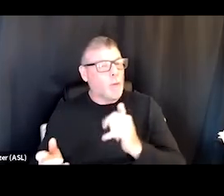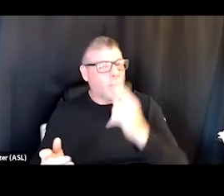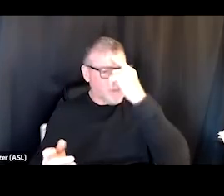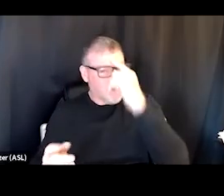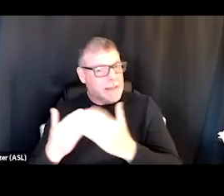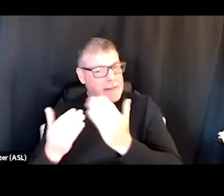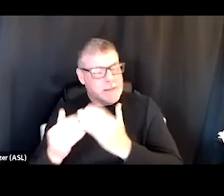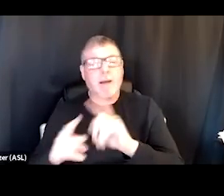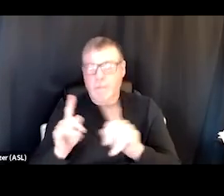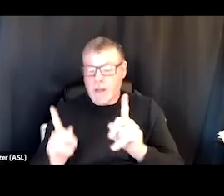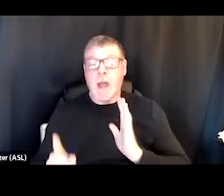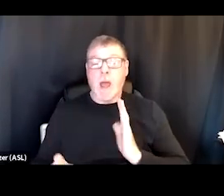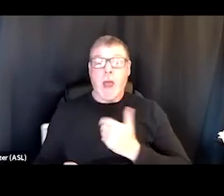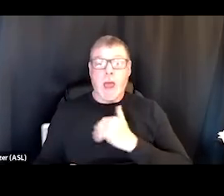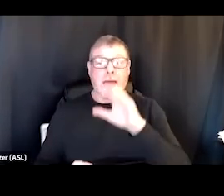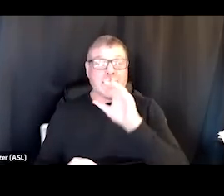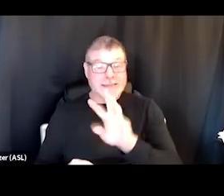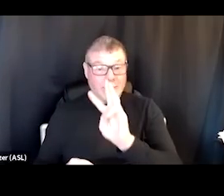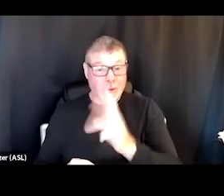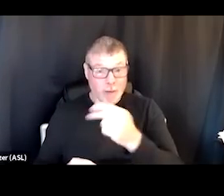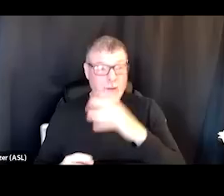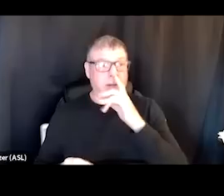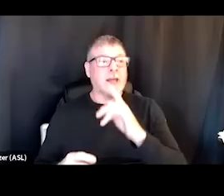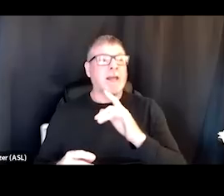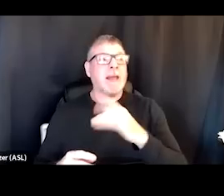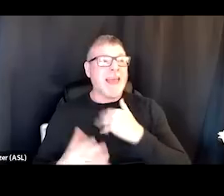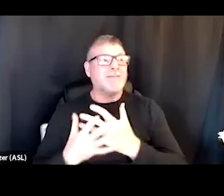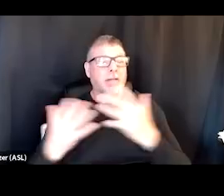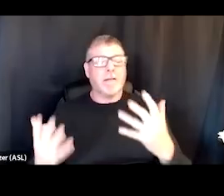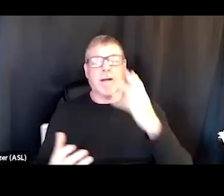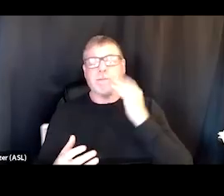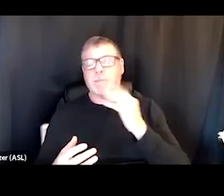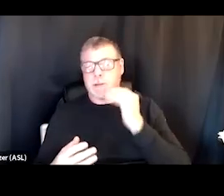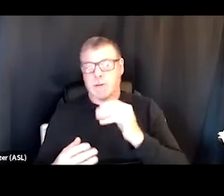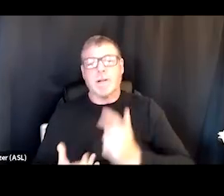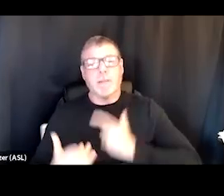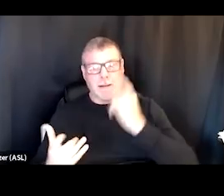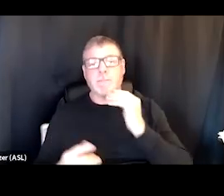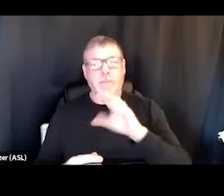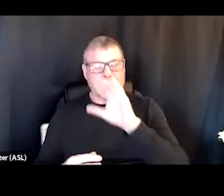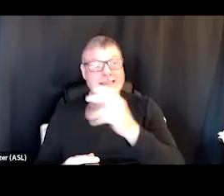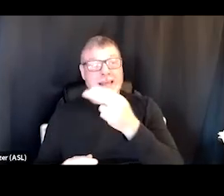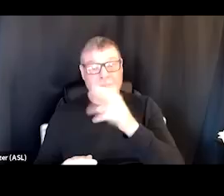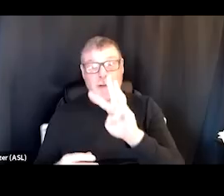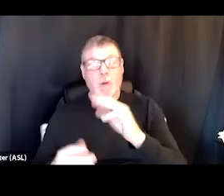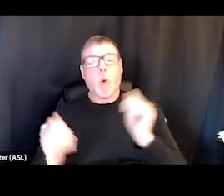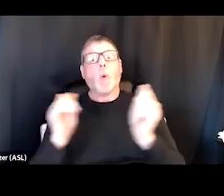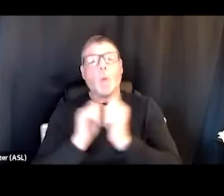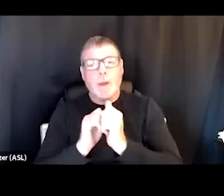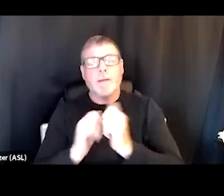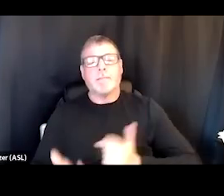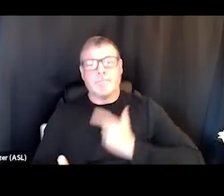because our community health workers have a lot of lived experience, that's one thing that we look for, is the lived experience